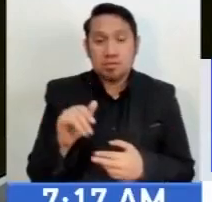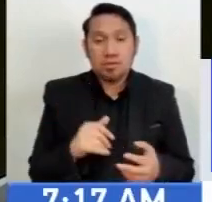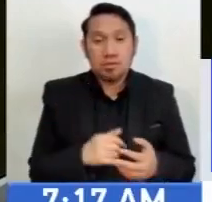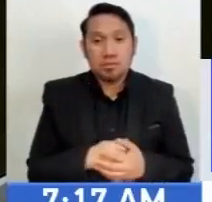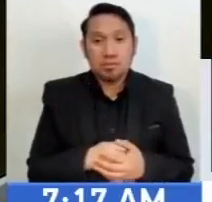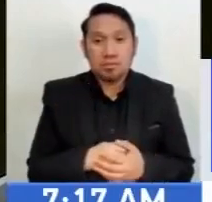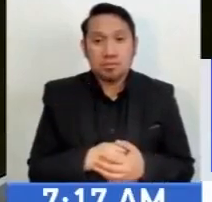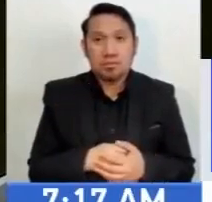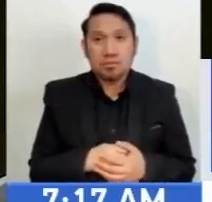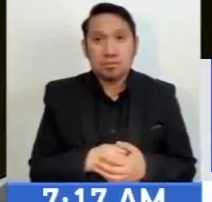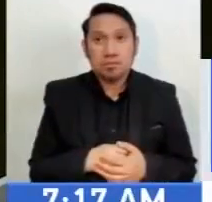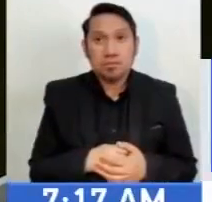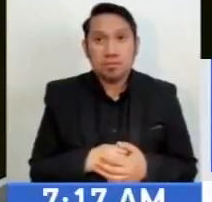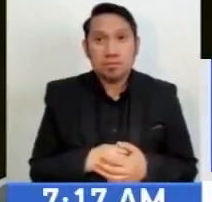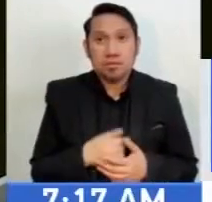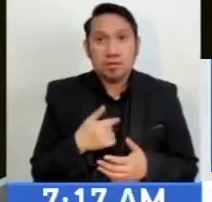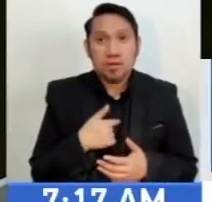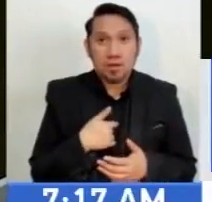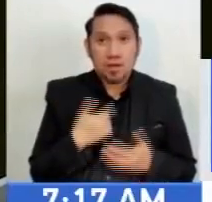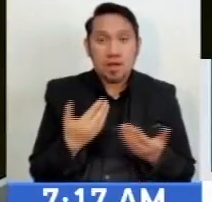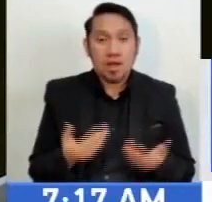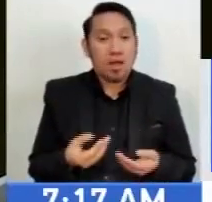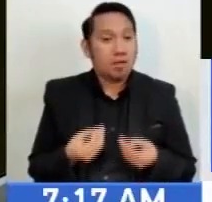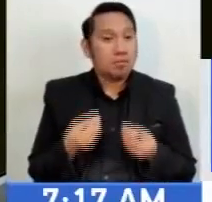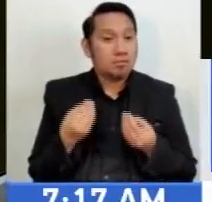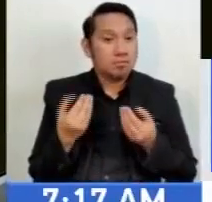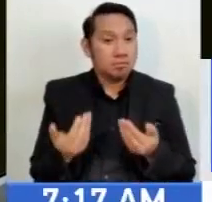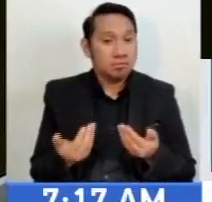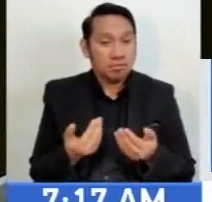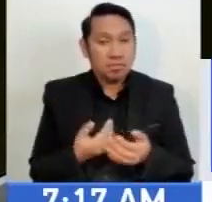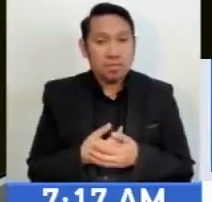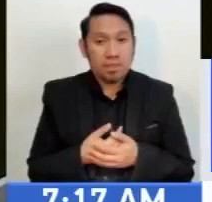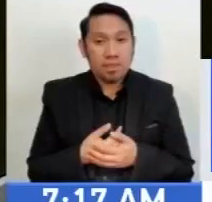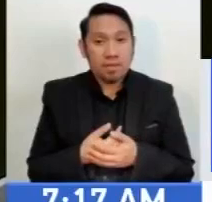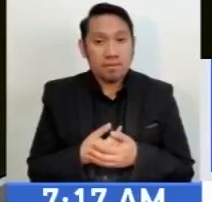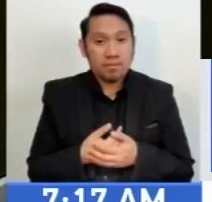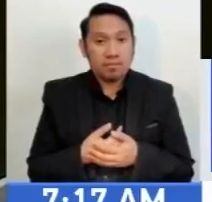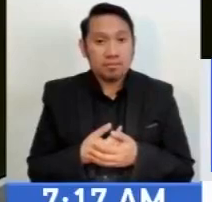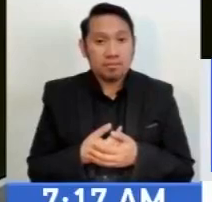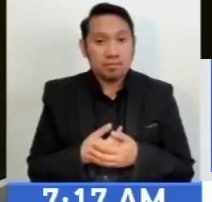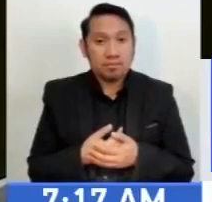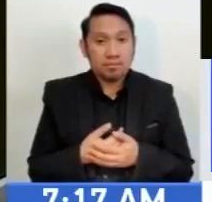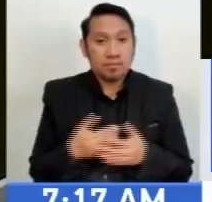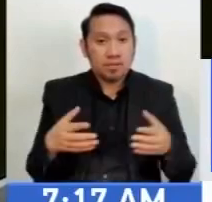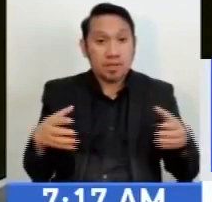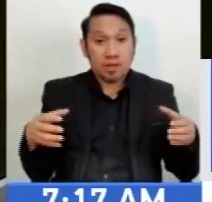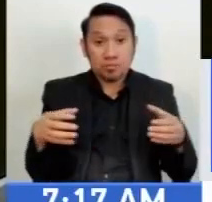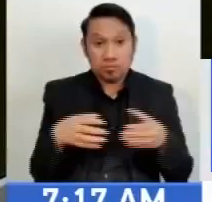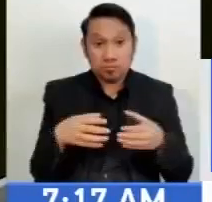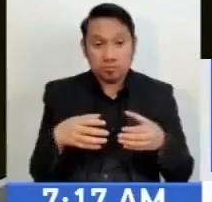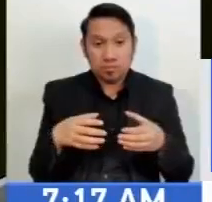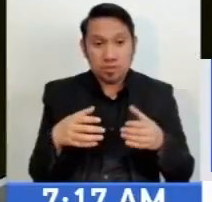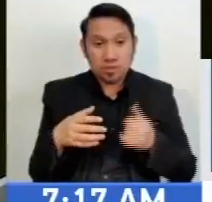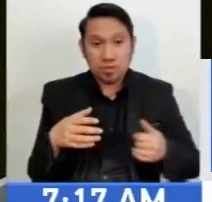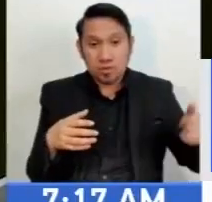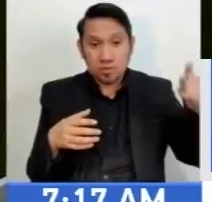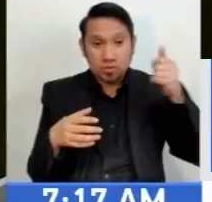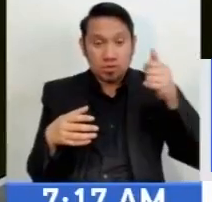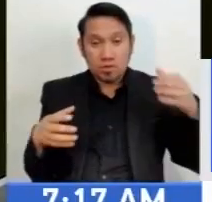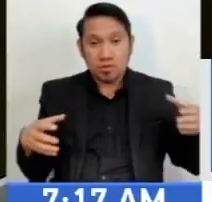to which I concurred, the Executive Committee has elected Mr.